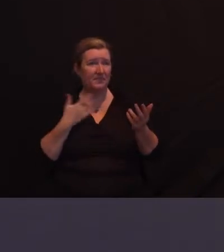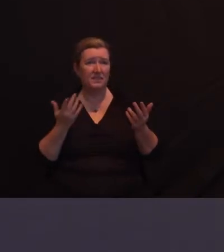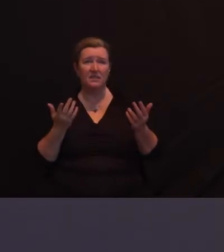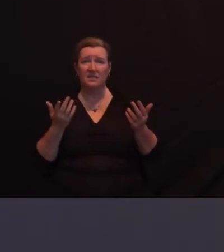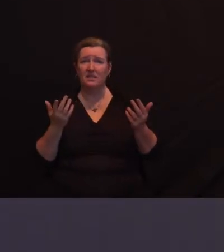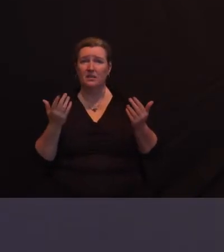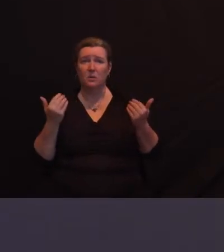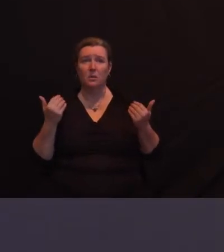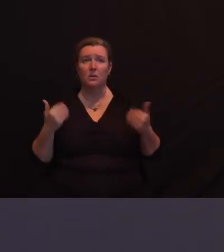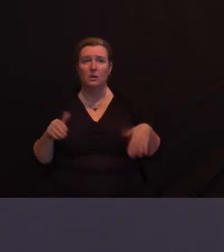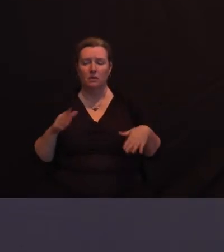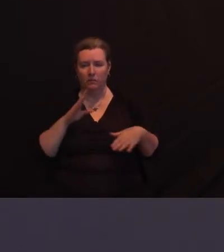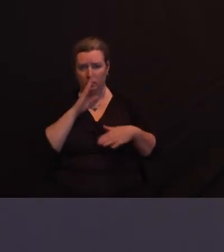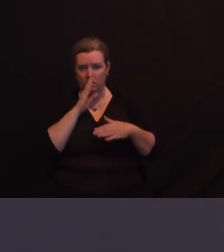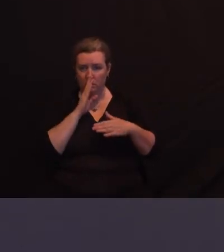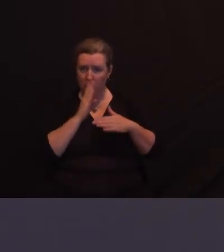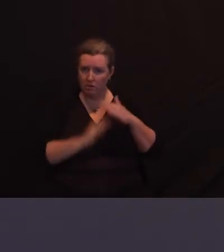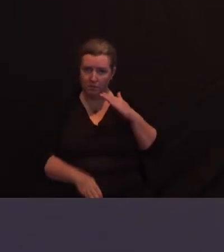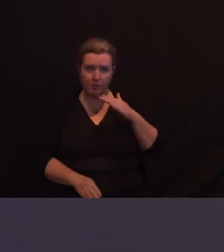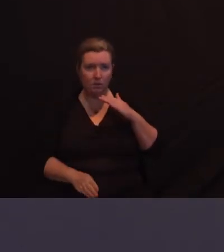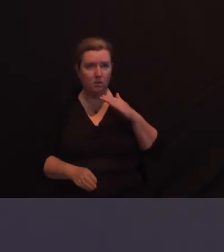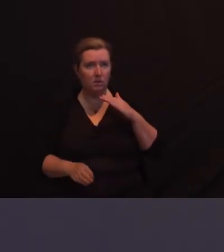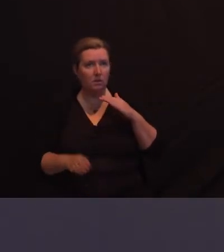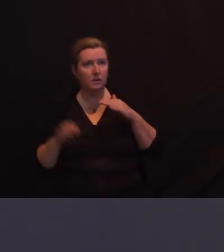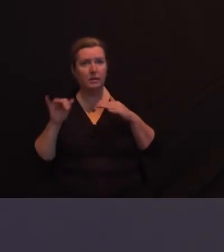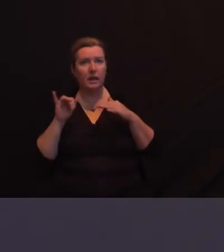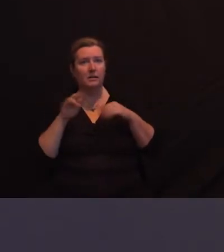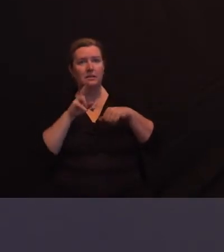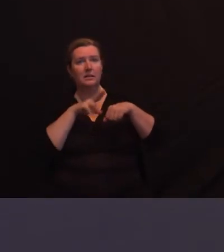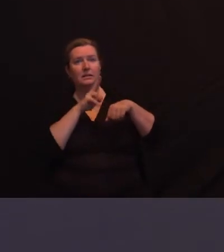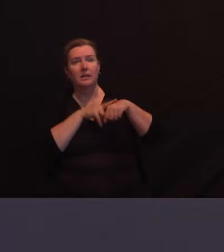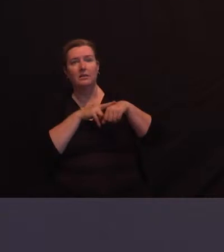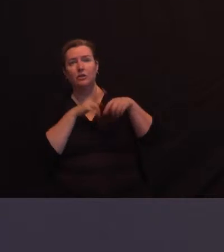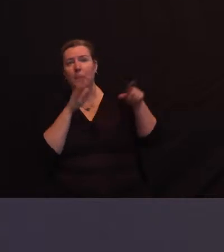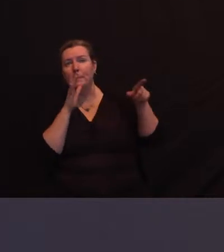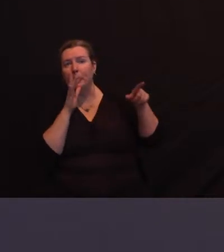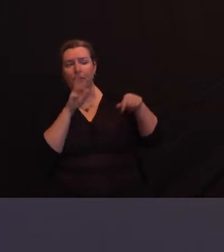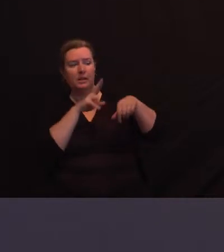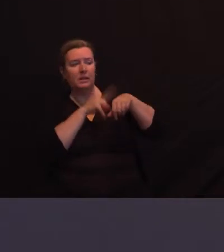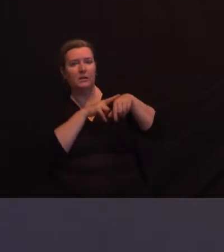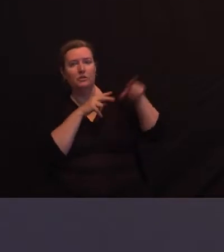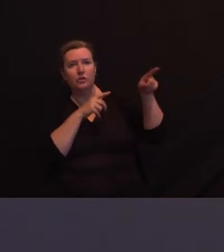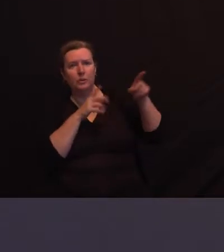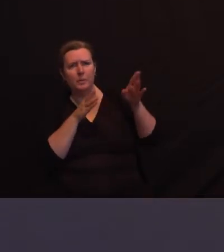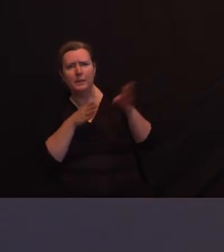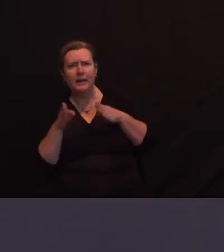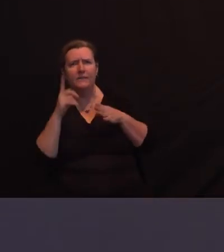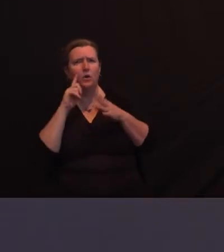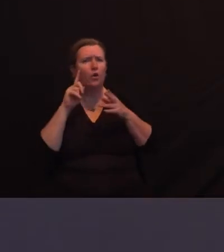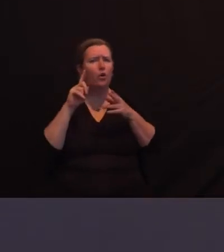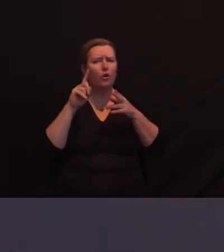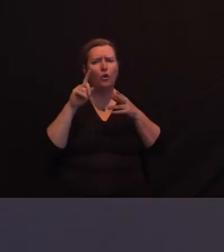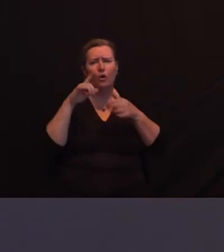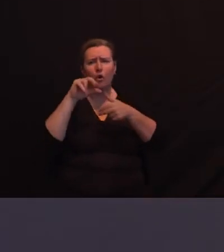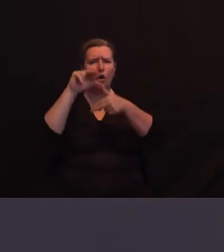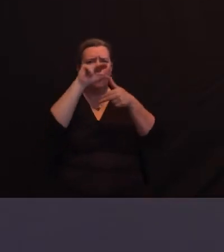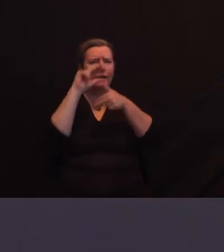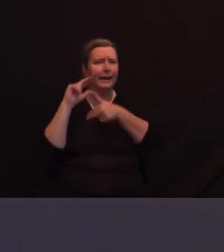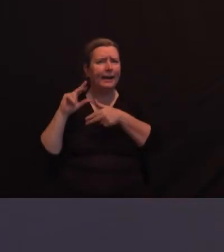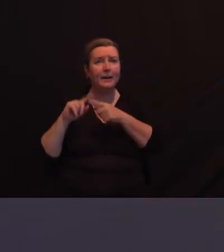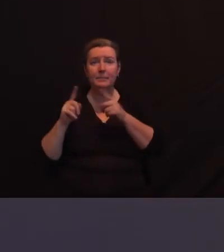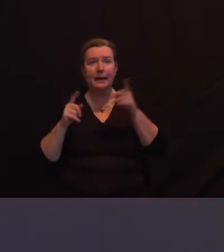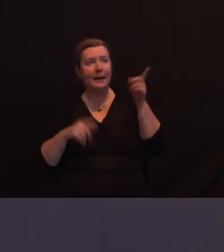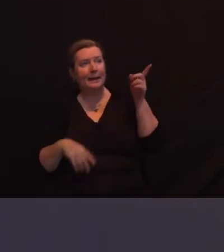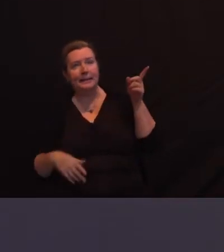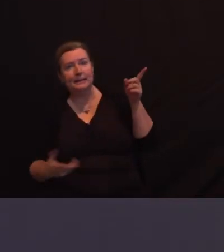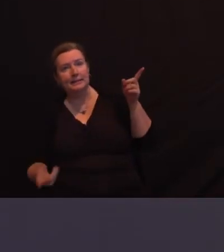little bit like Mother Nature. It's very similar. You do everything you can to prepare, to be proactive, to get out ahead of this thing, but you have